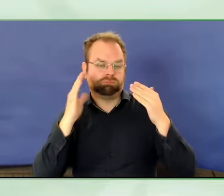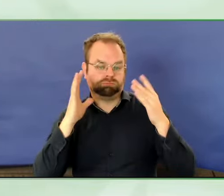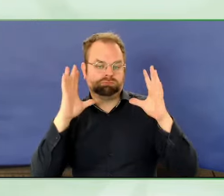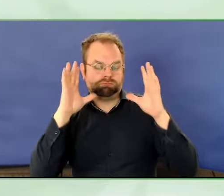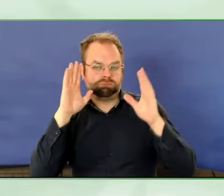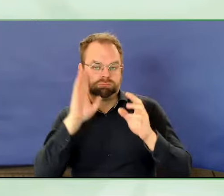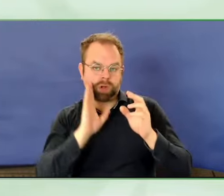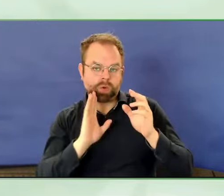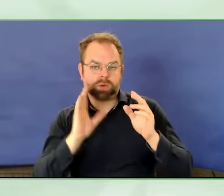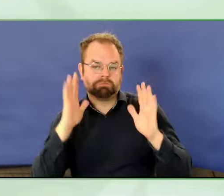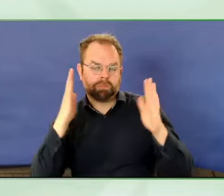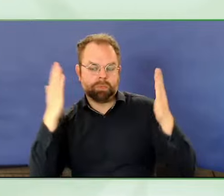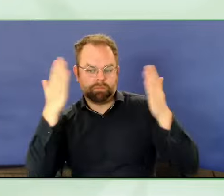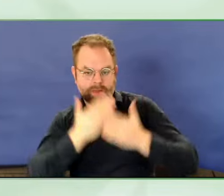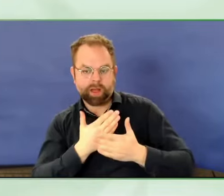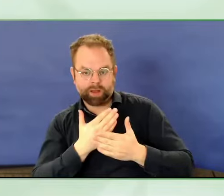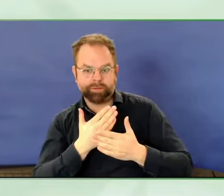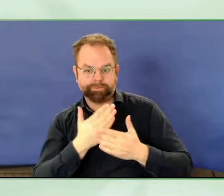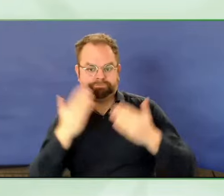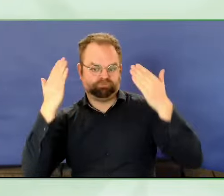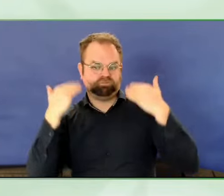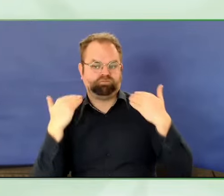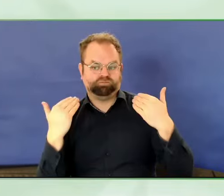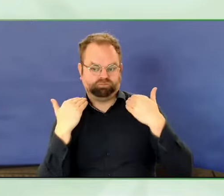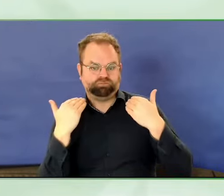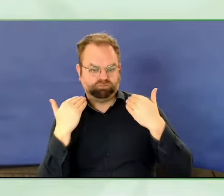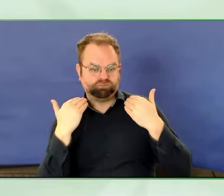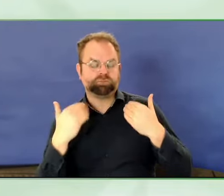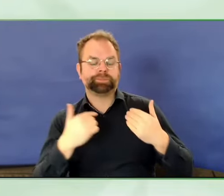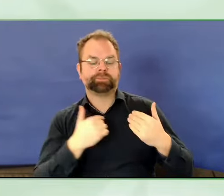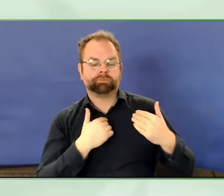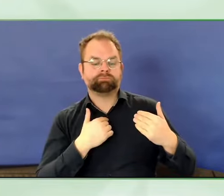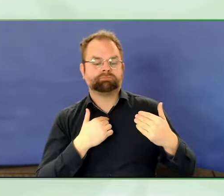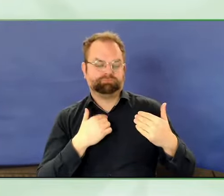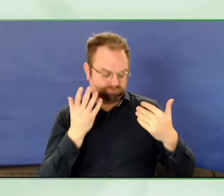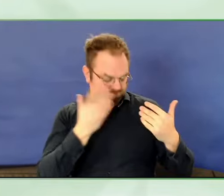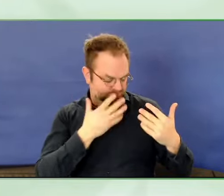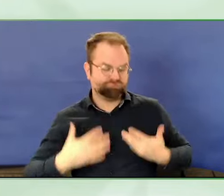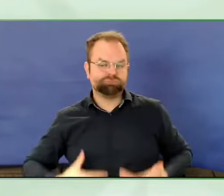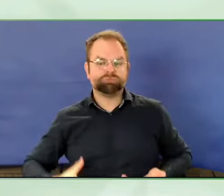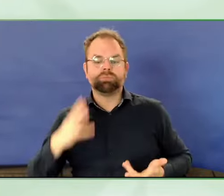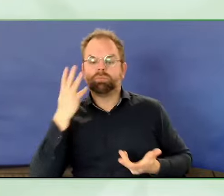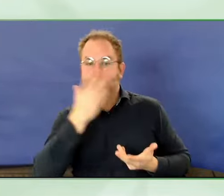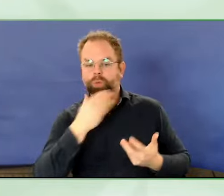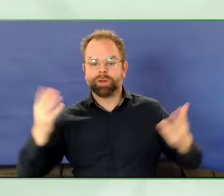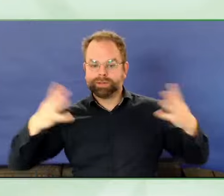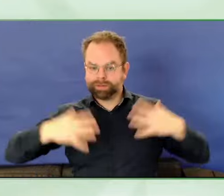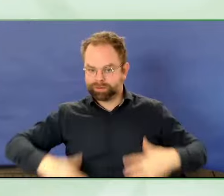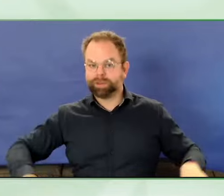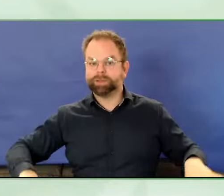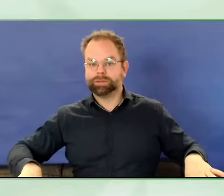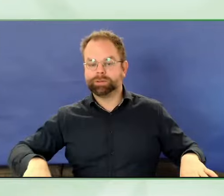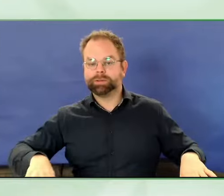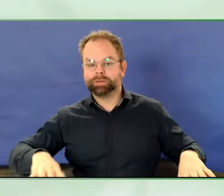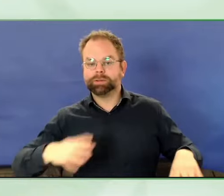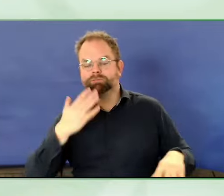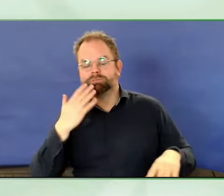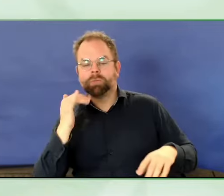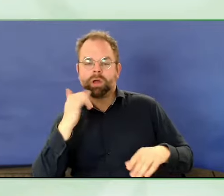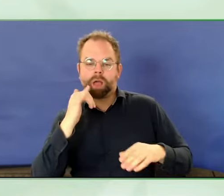would say, from the wonderful label We Dress Collective. And I'm wearing black